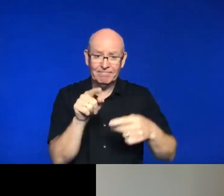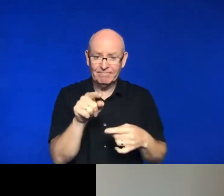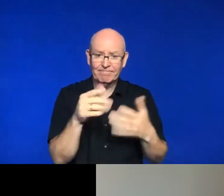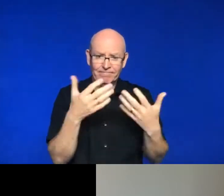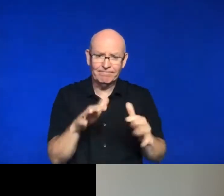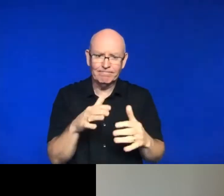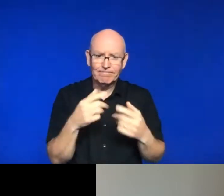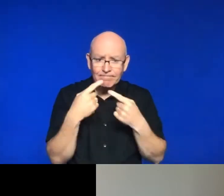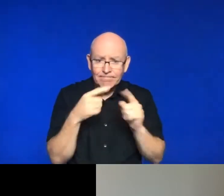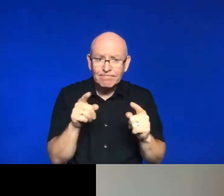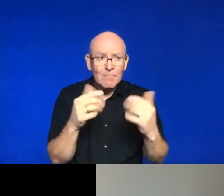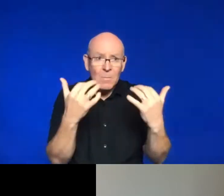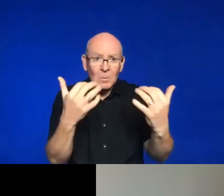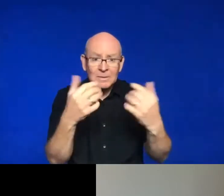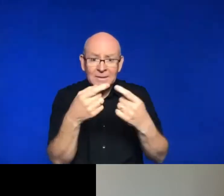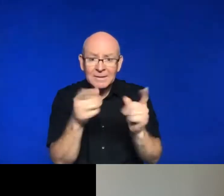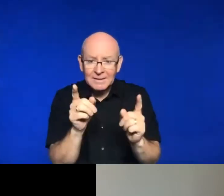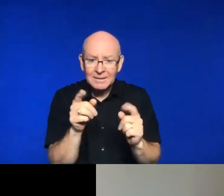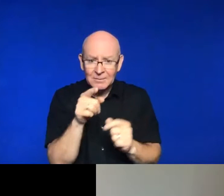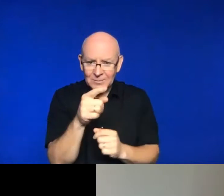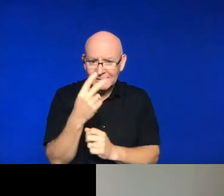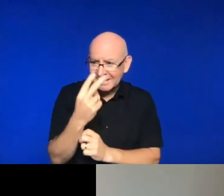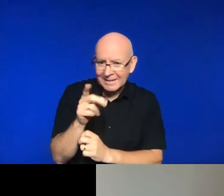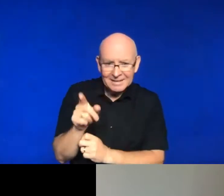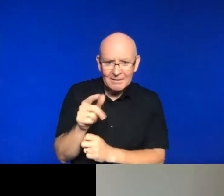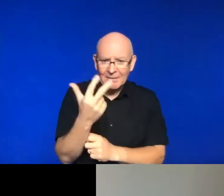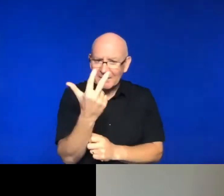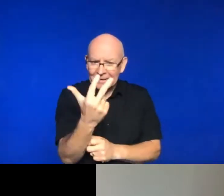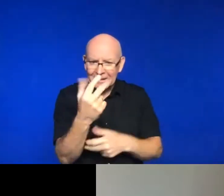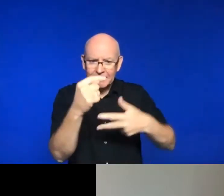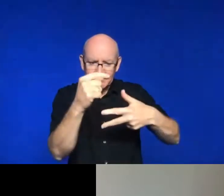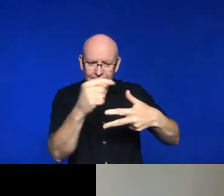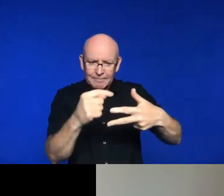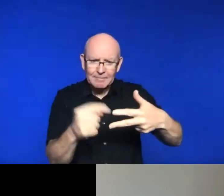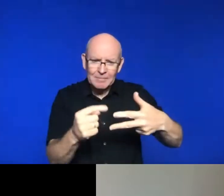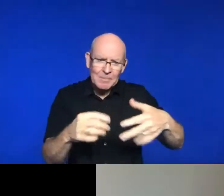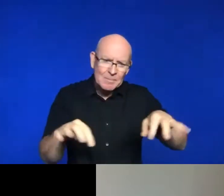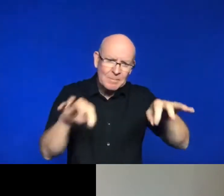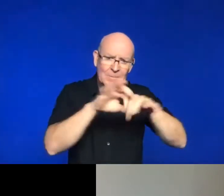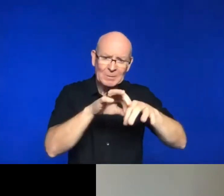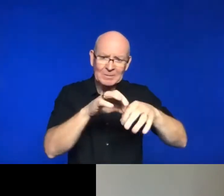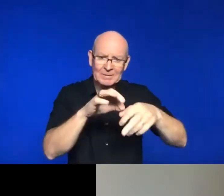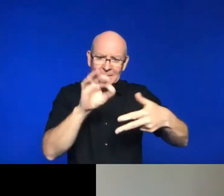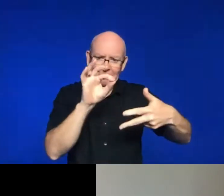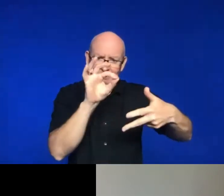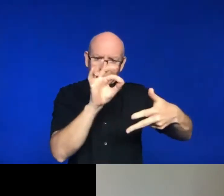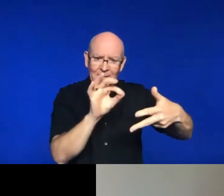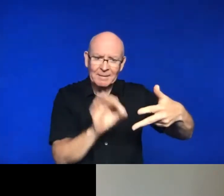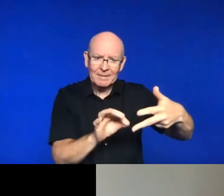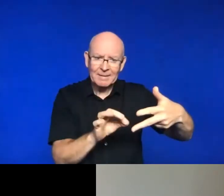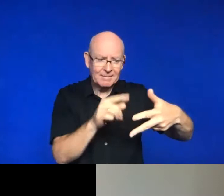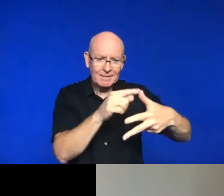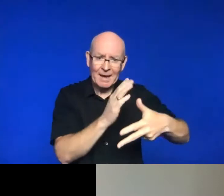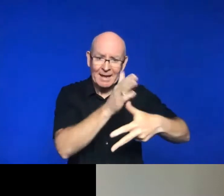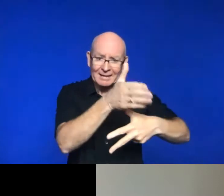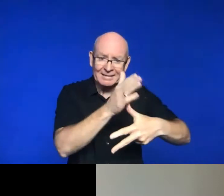three very key important principles of accessibility, non-discrimination, and participation when it comes to